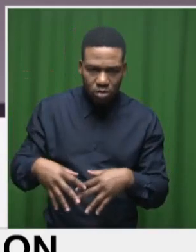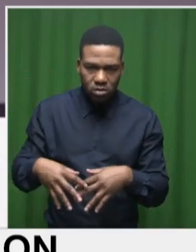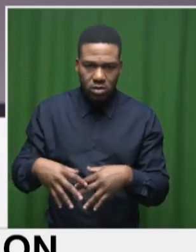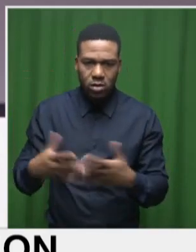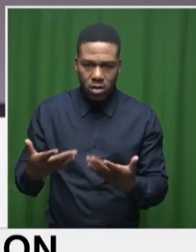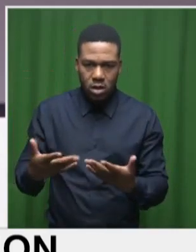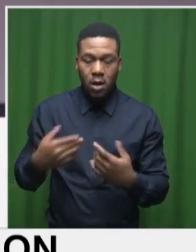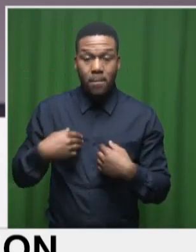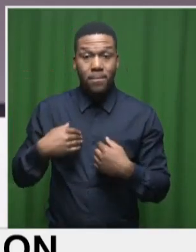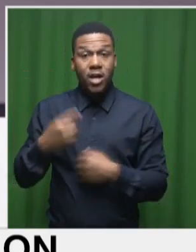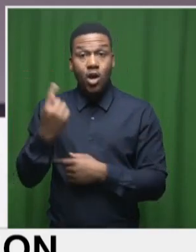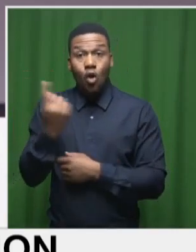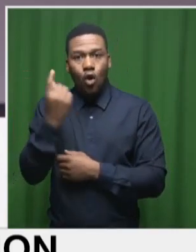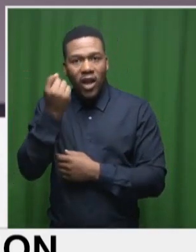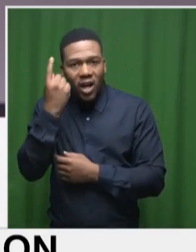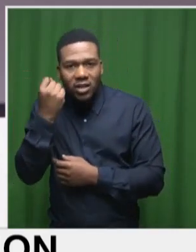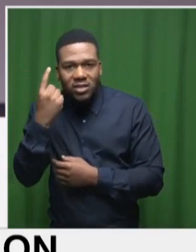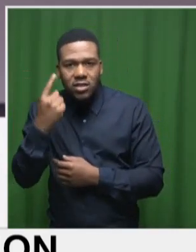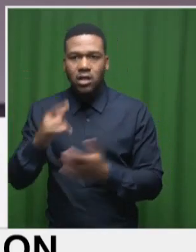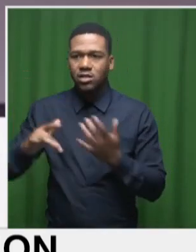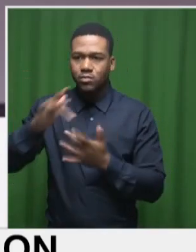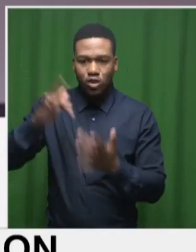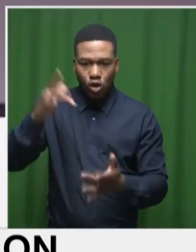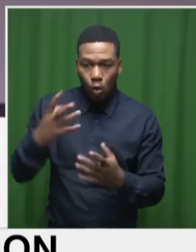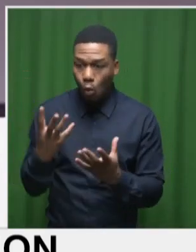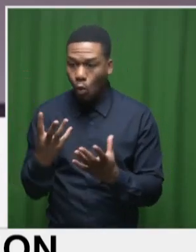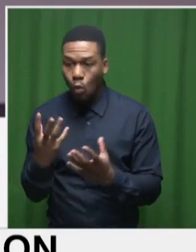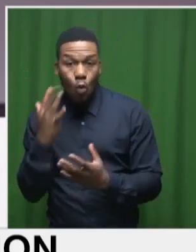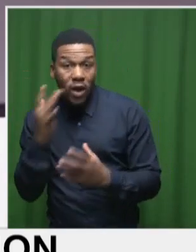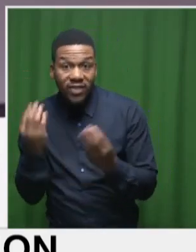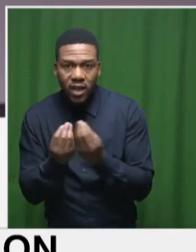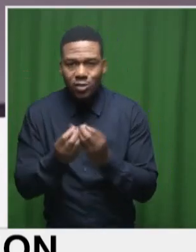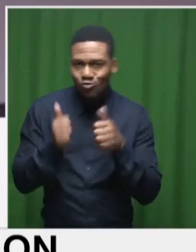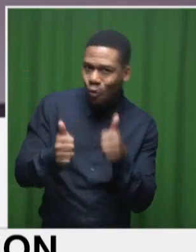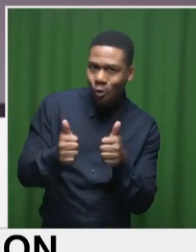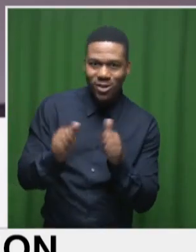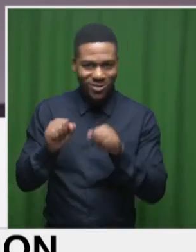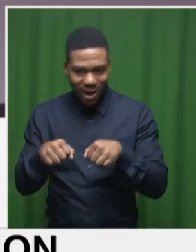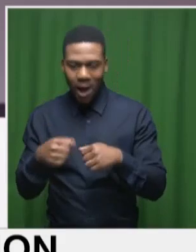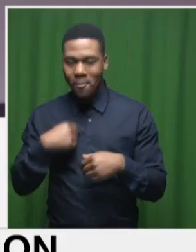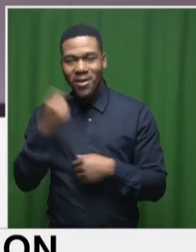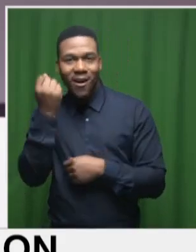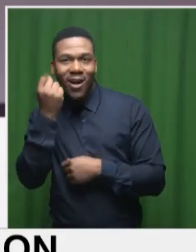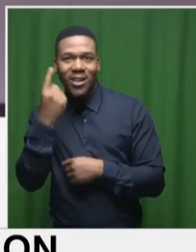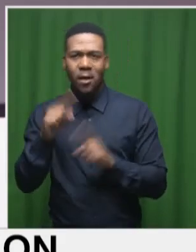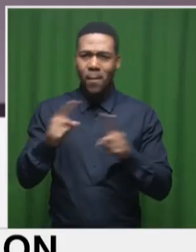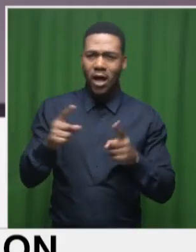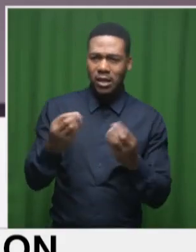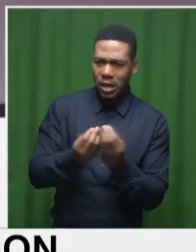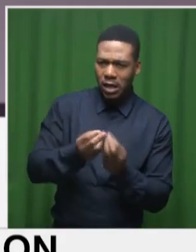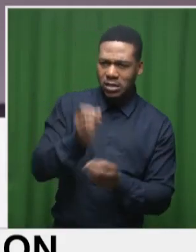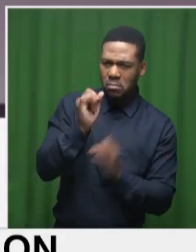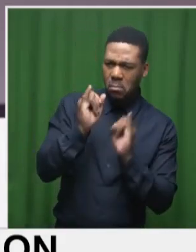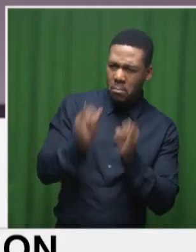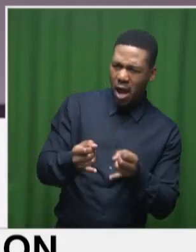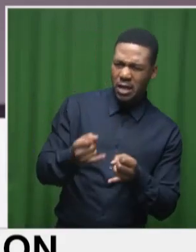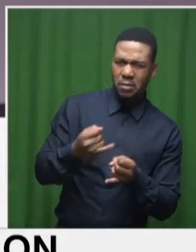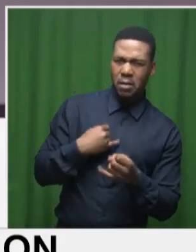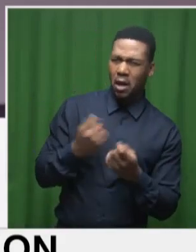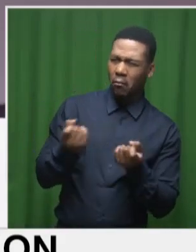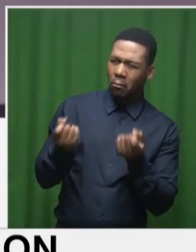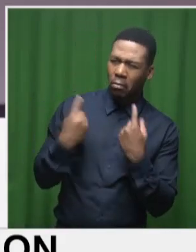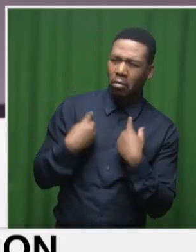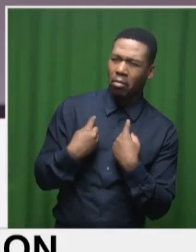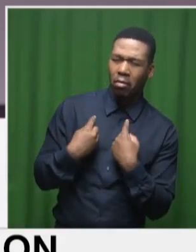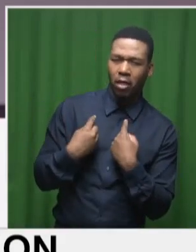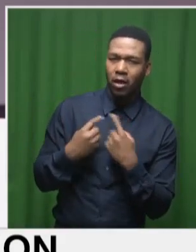things were working out. Things went bad when things started, like, you know. So from that, I started just wanting to understand more, and